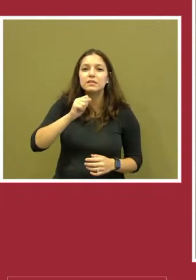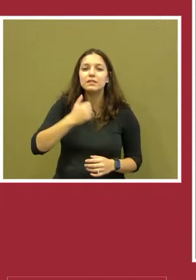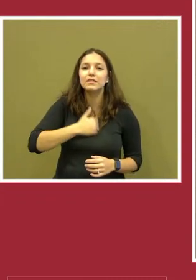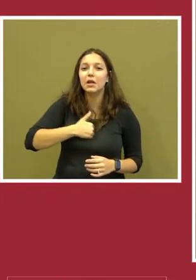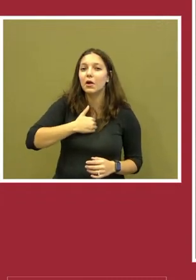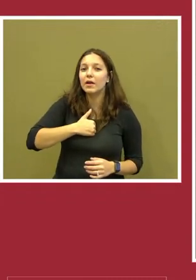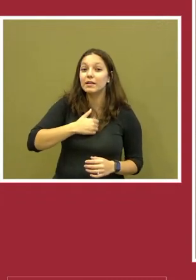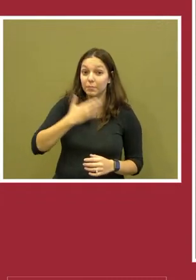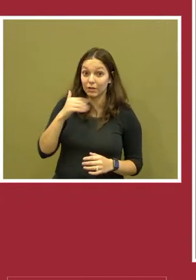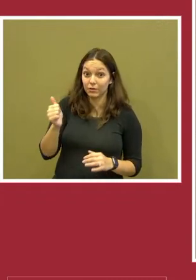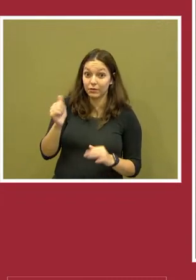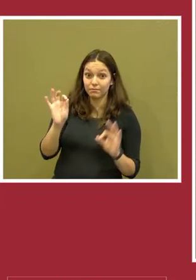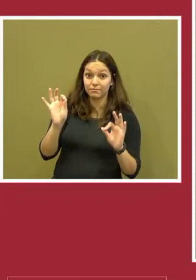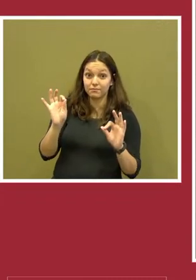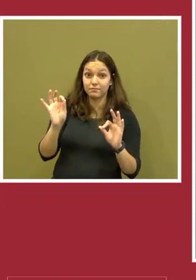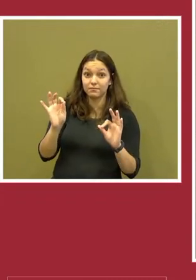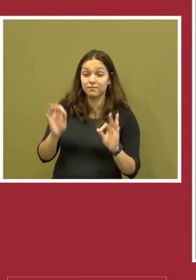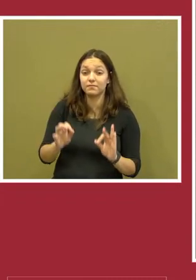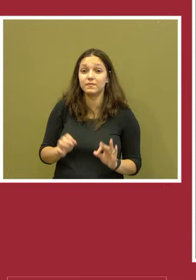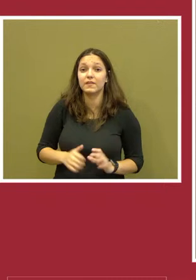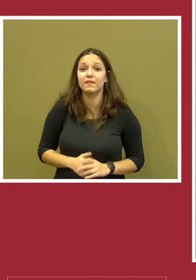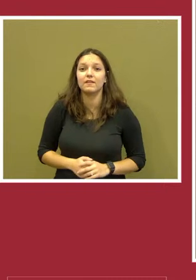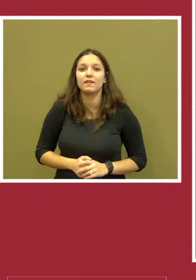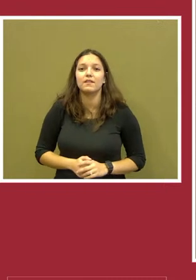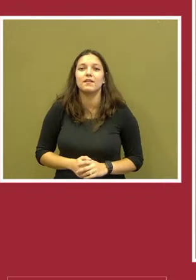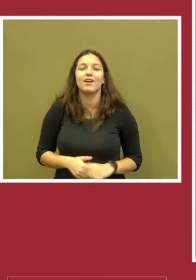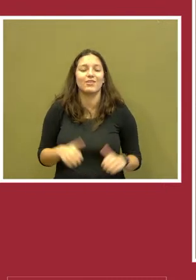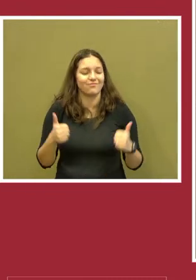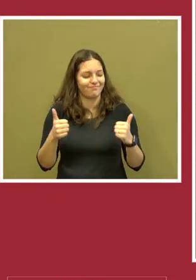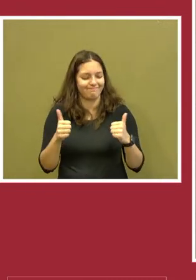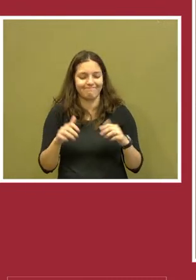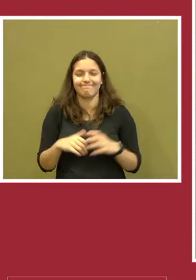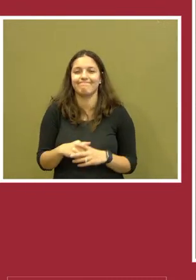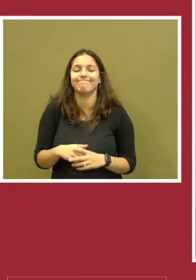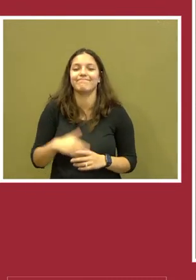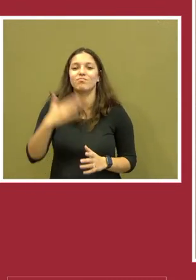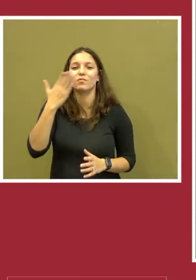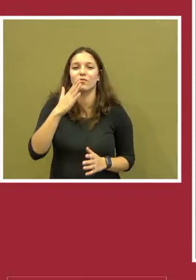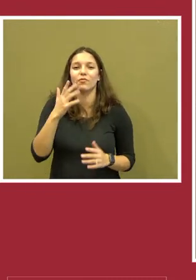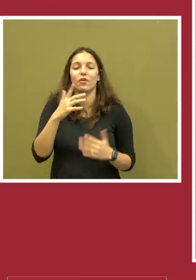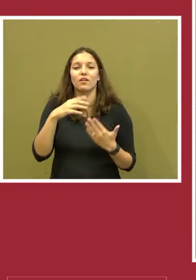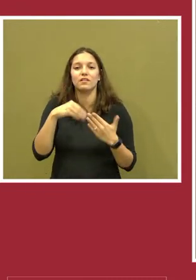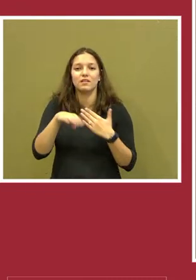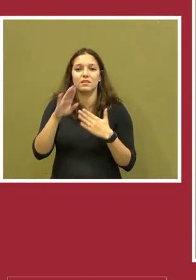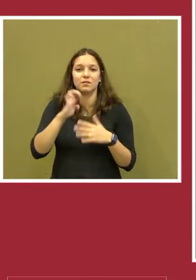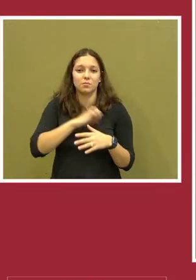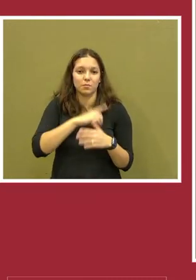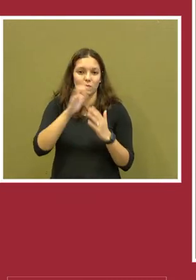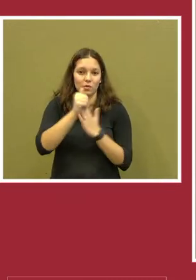Sorry, is that better? Oh, wow, this is wonderful. In front of you and in the board